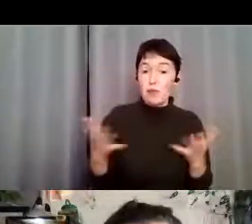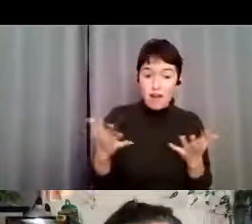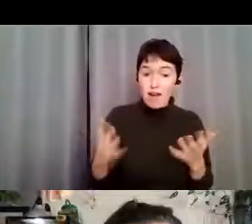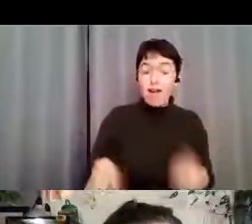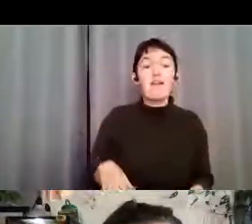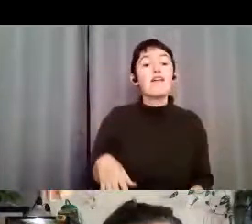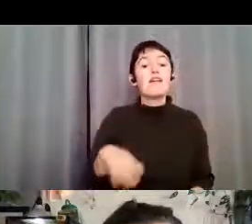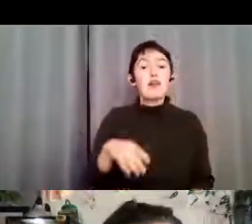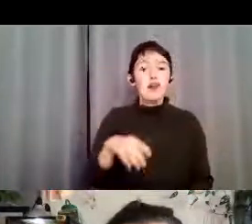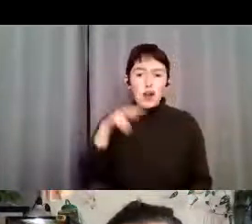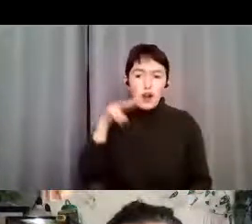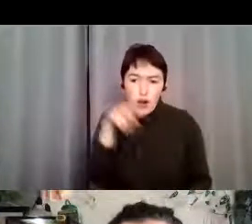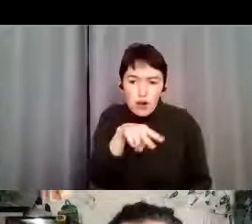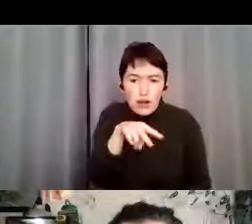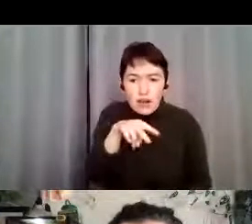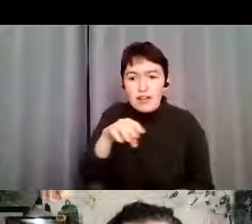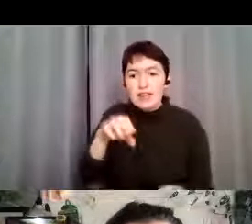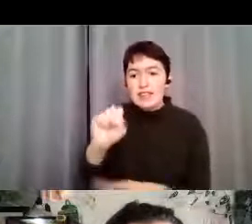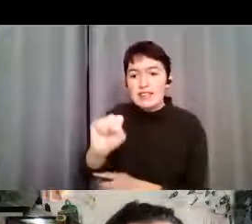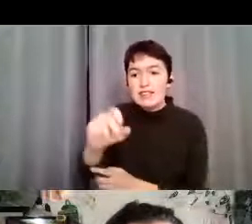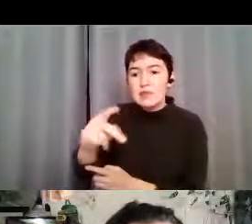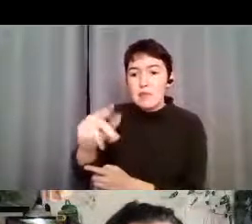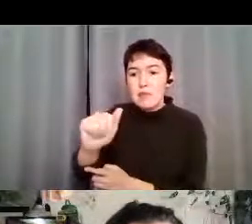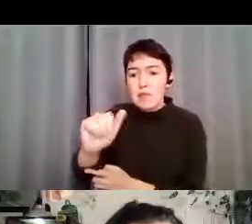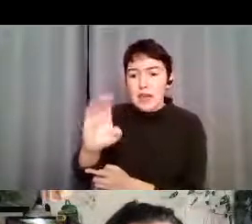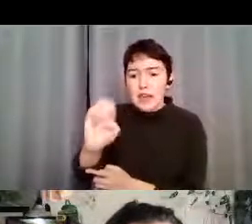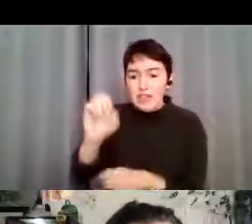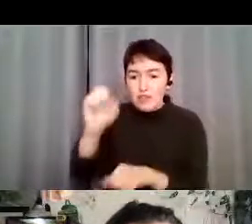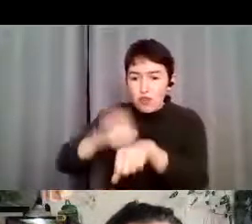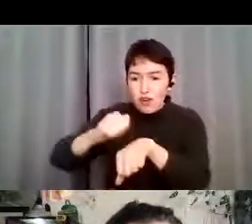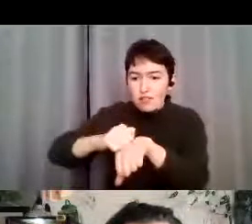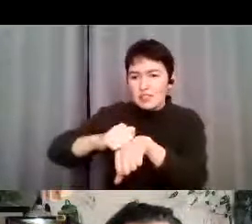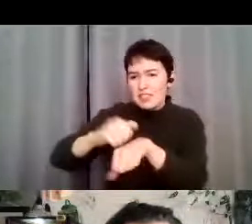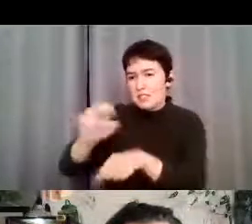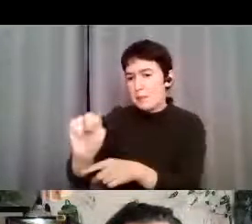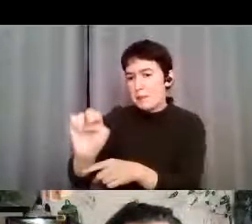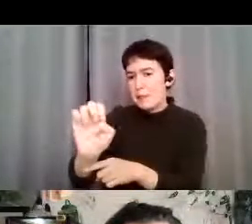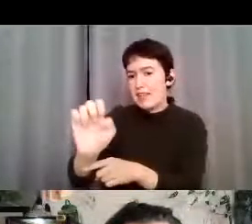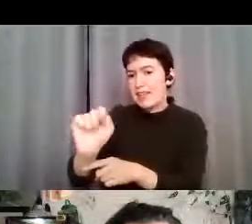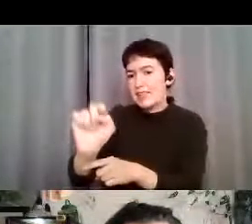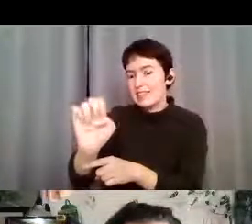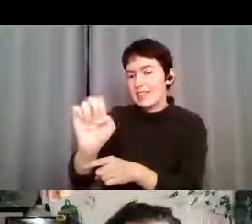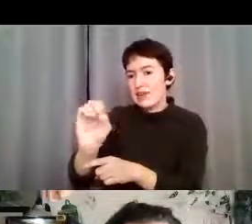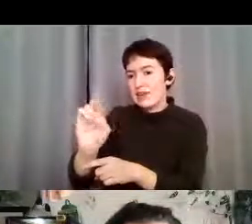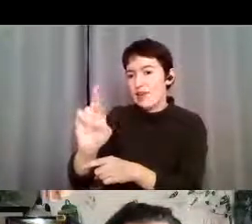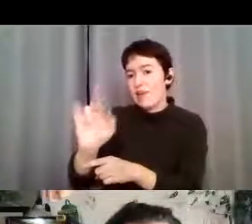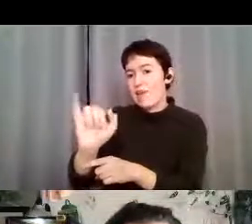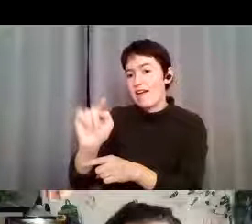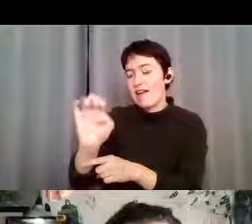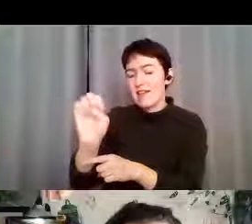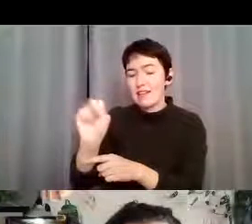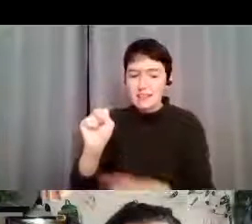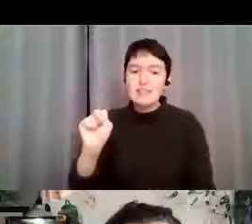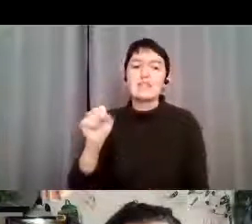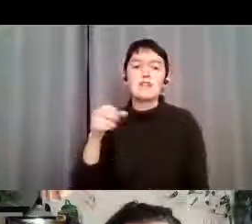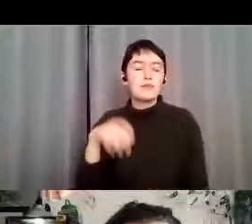at space rocks, meteorites, and what those space rocks can tell us about other worlds